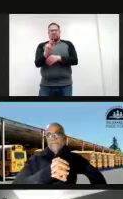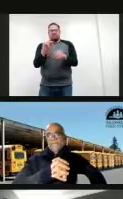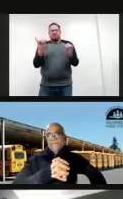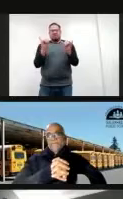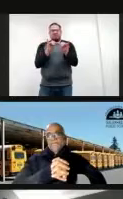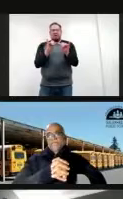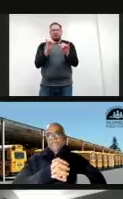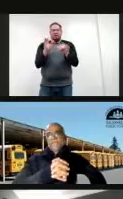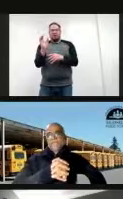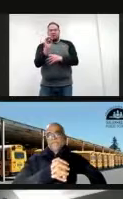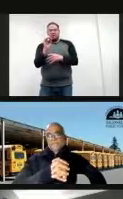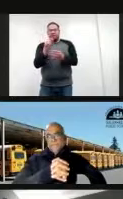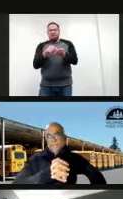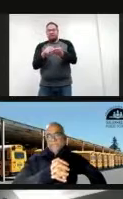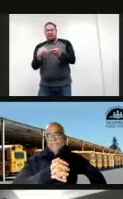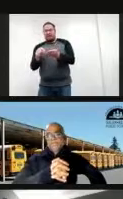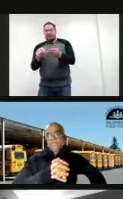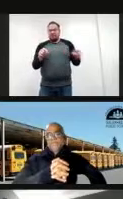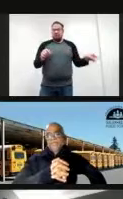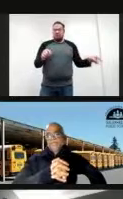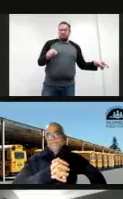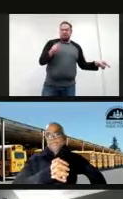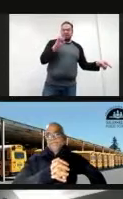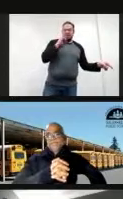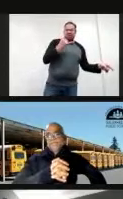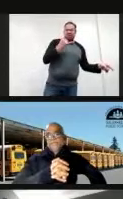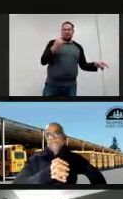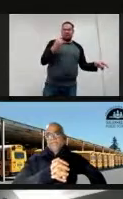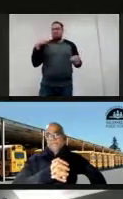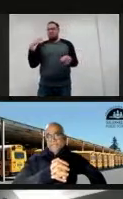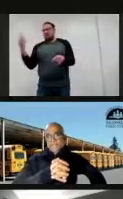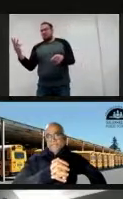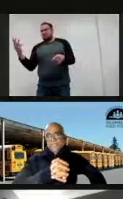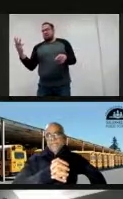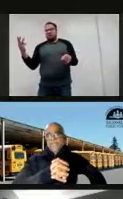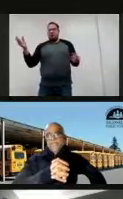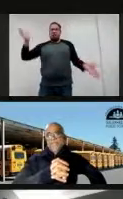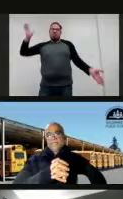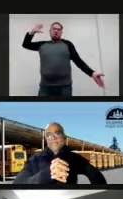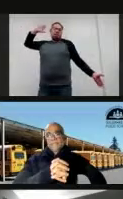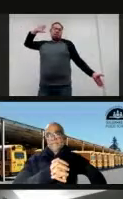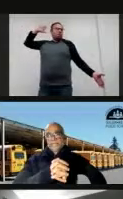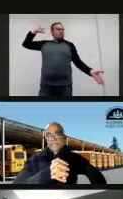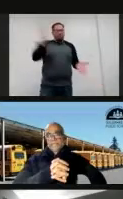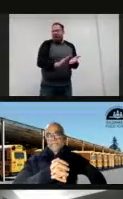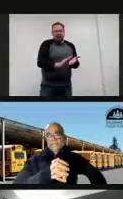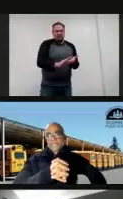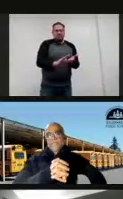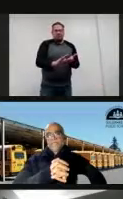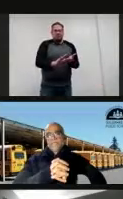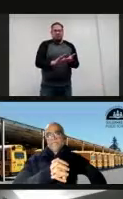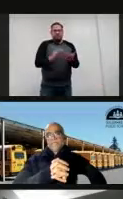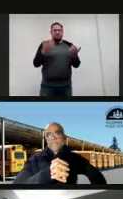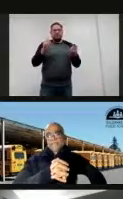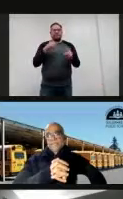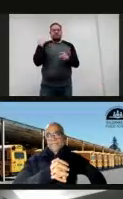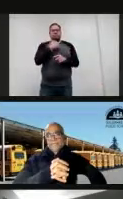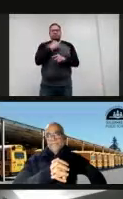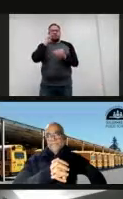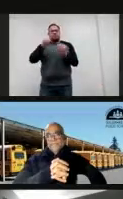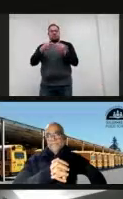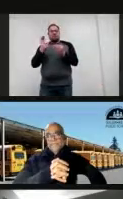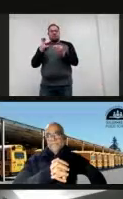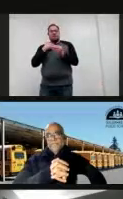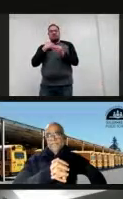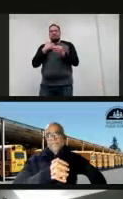Oregon pay versus one in California versus one in Washington, considerably less. So when we think about, you know, our closest